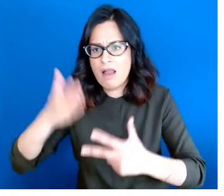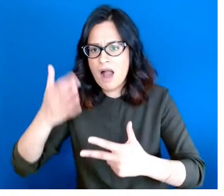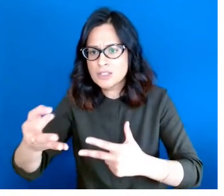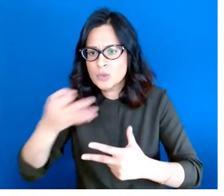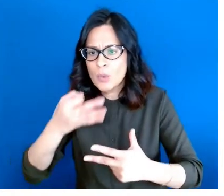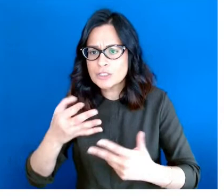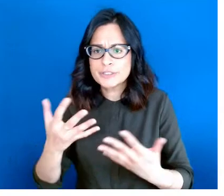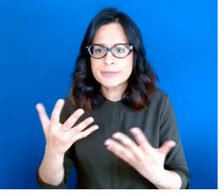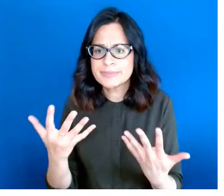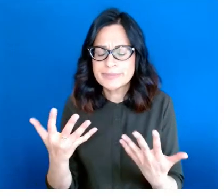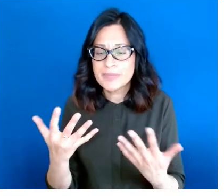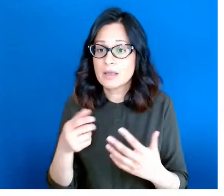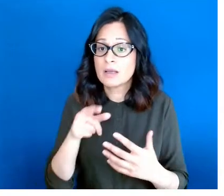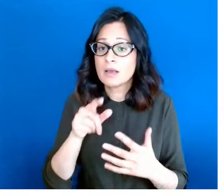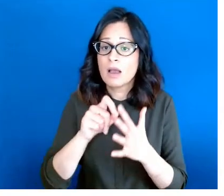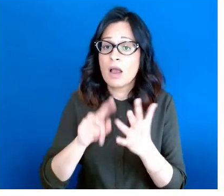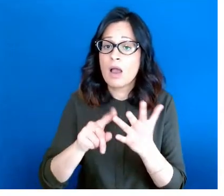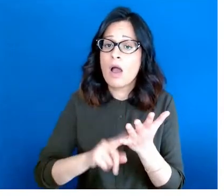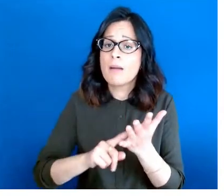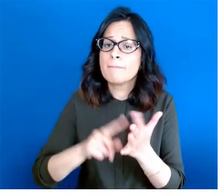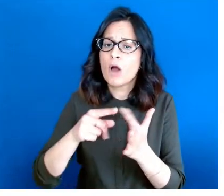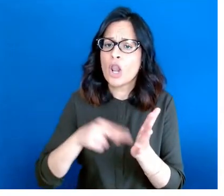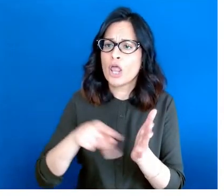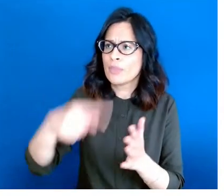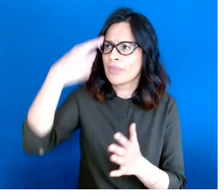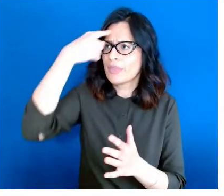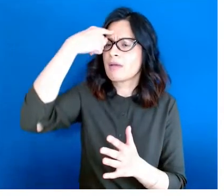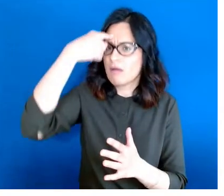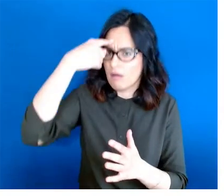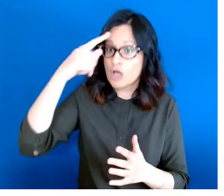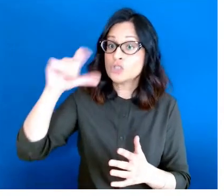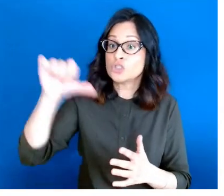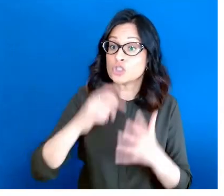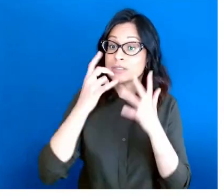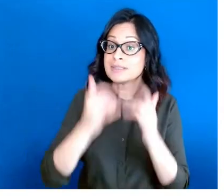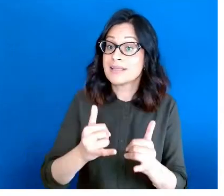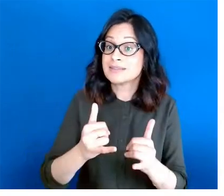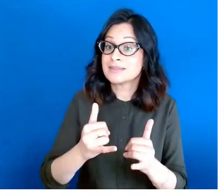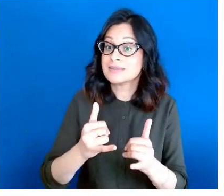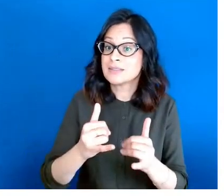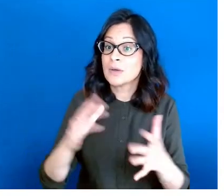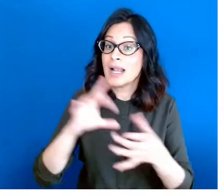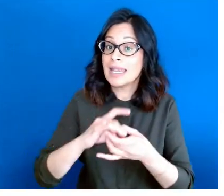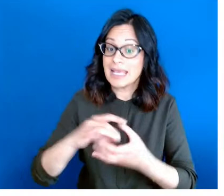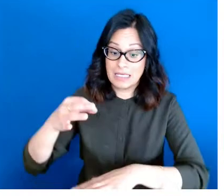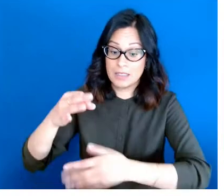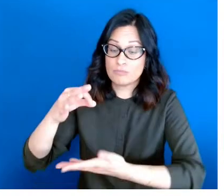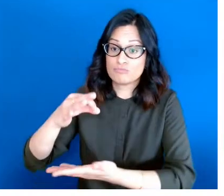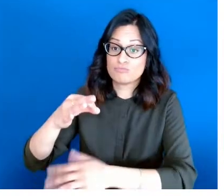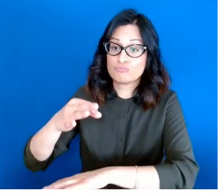What types of pollen would you suggest should be tested for with skin prick testing?